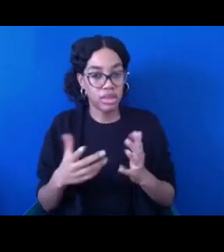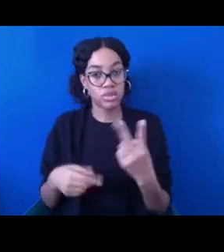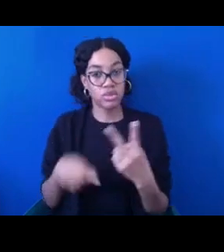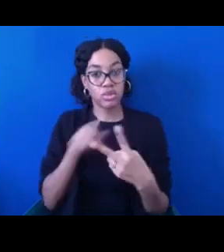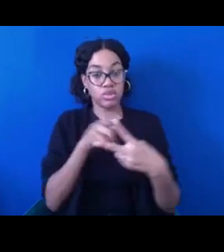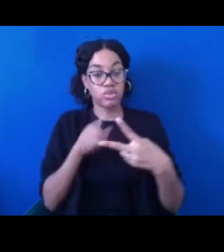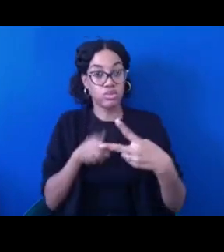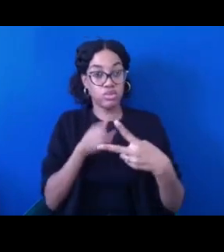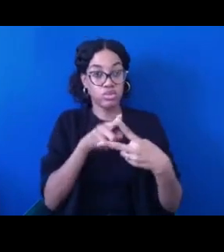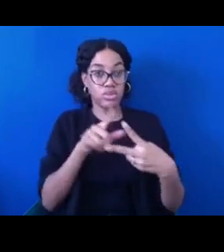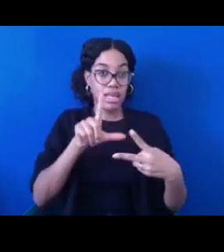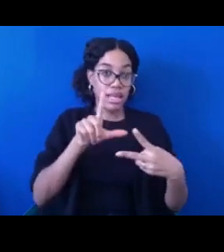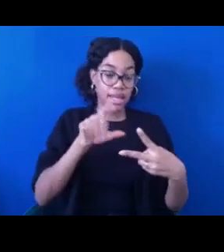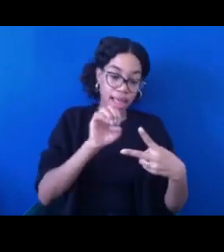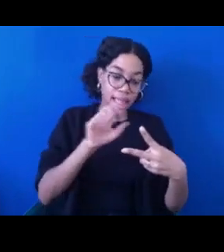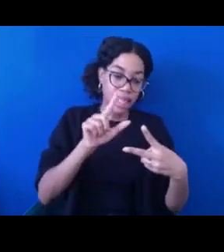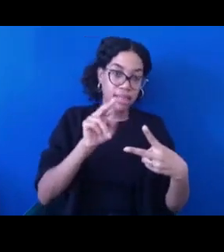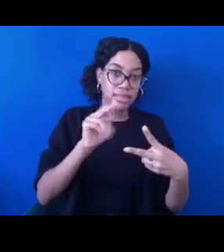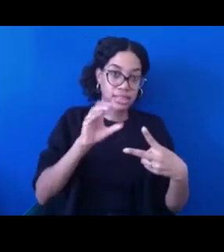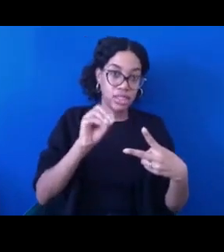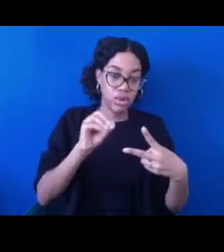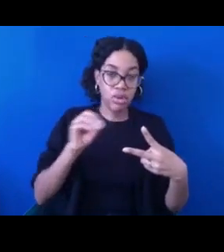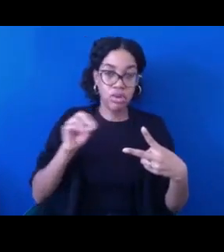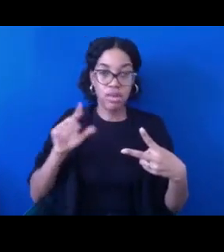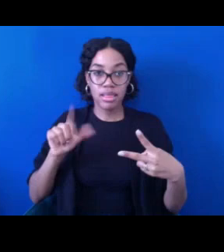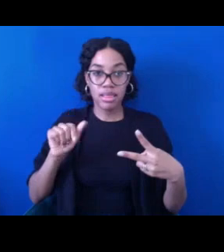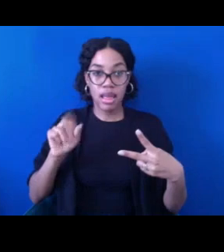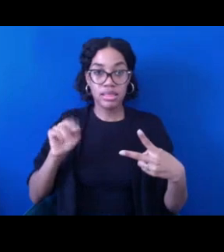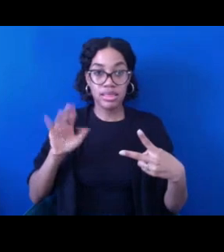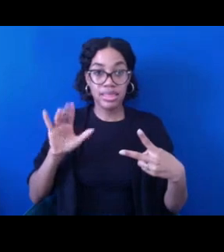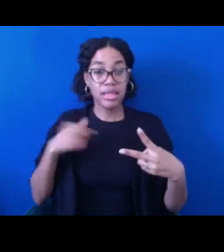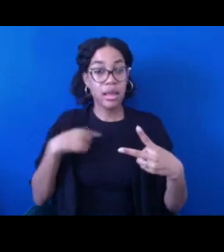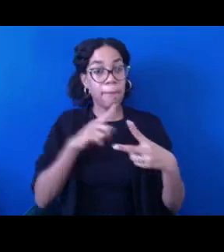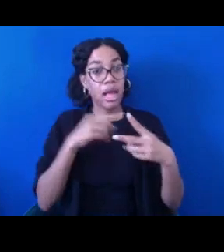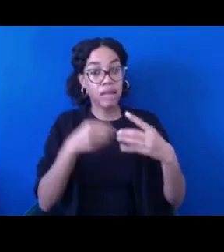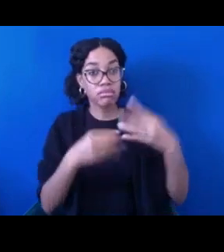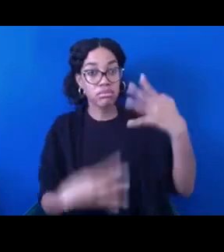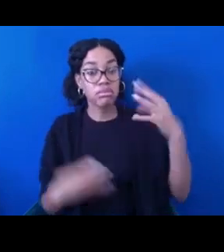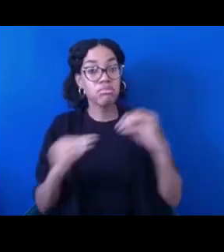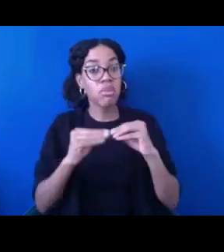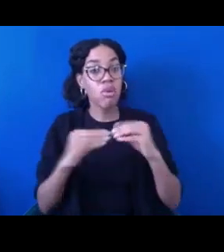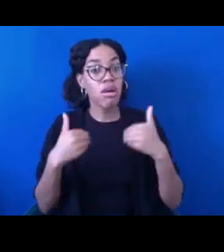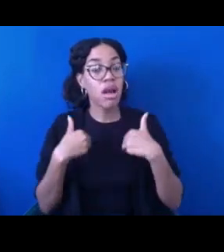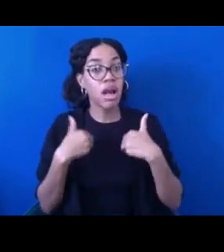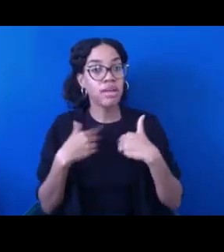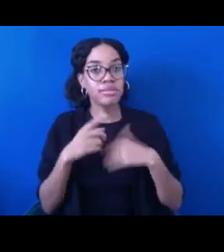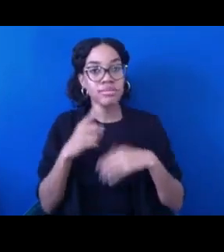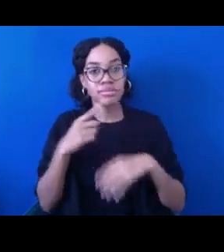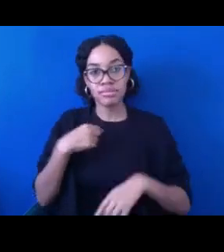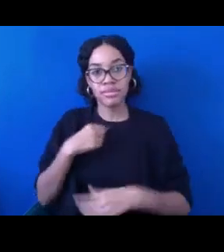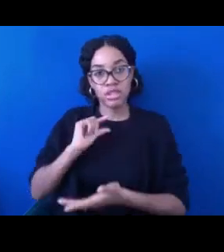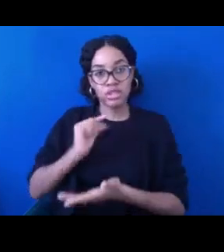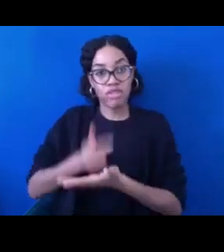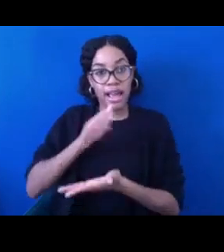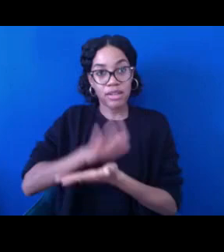we have a ton of atmospheric teleconnections to look at. I wrote papers about this in graduate school that made my mind spin. It was pretty